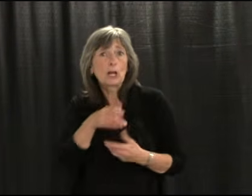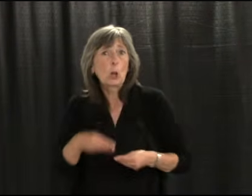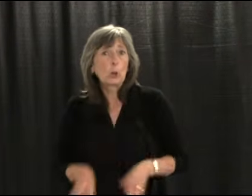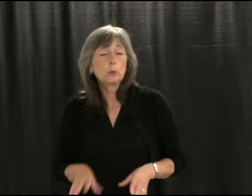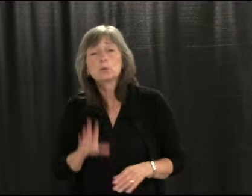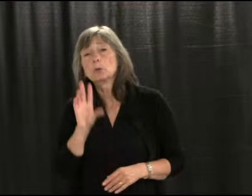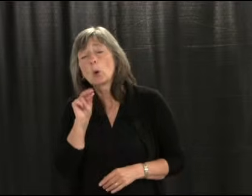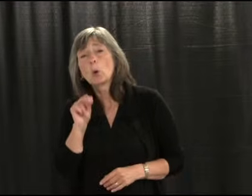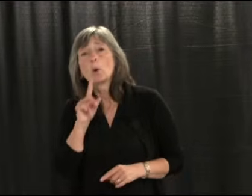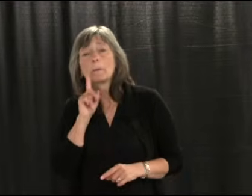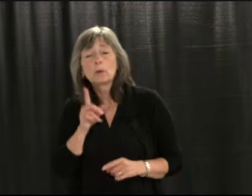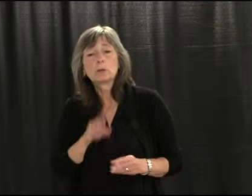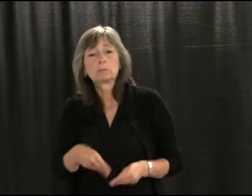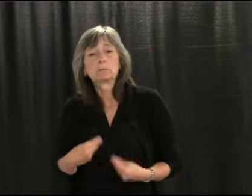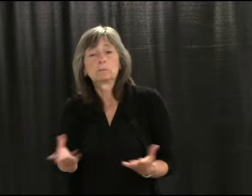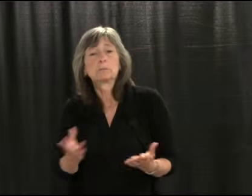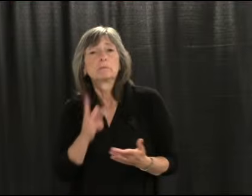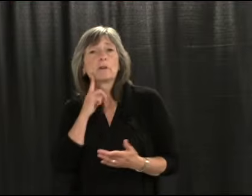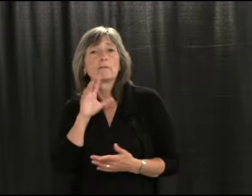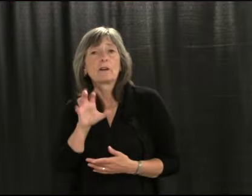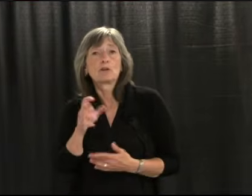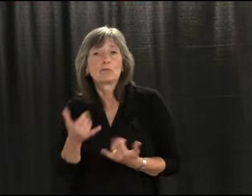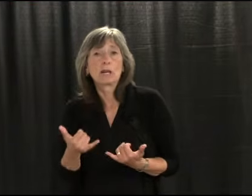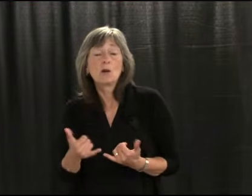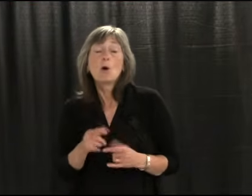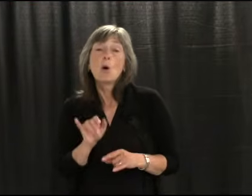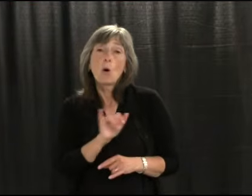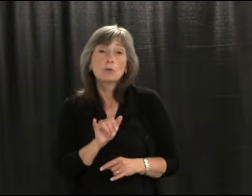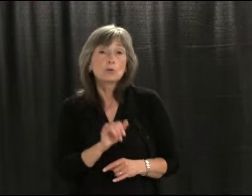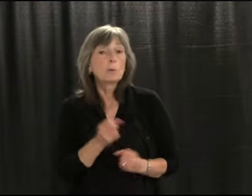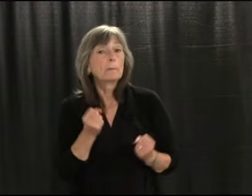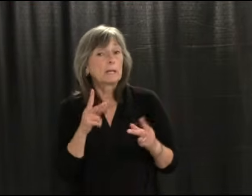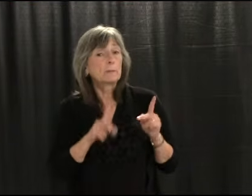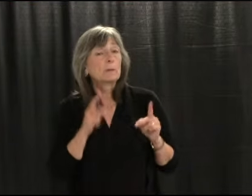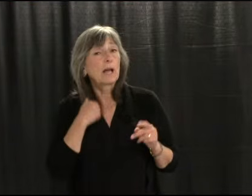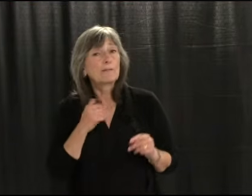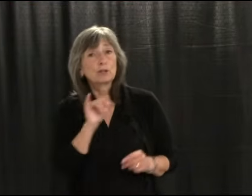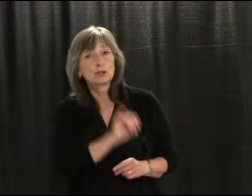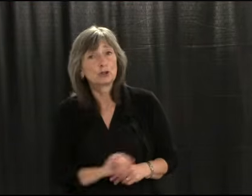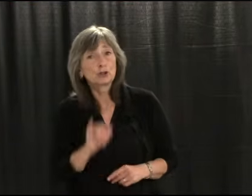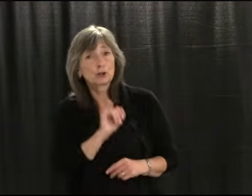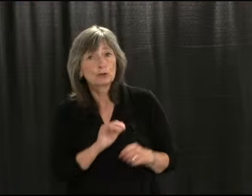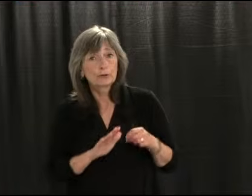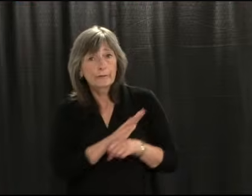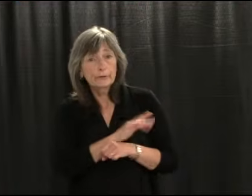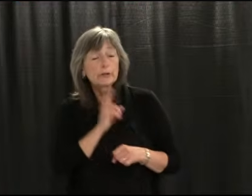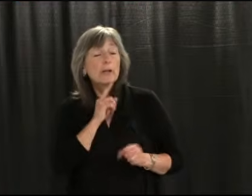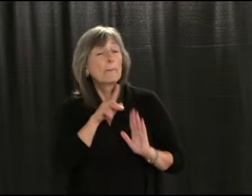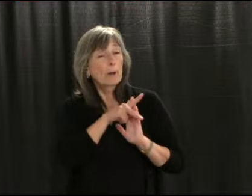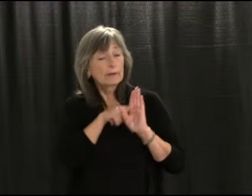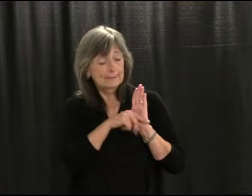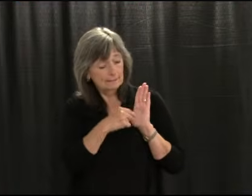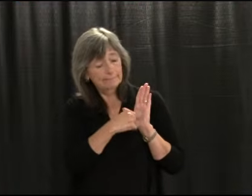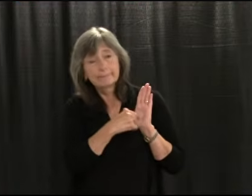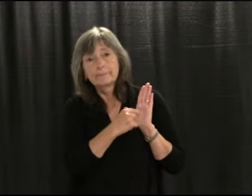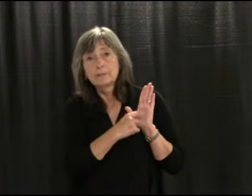do encourage everybody to call their insurer. Like a lot of people would have this as a standard part of their insurance policy